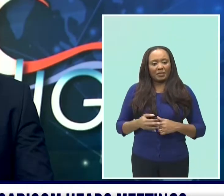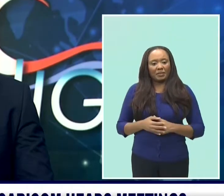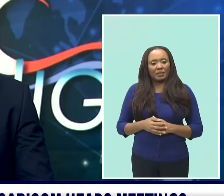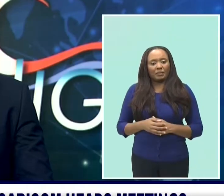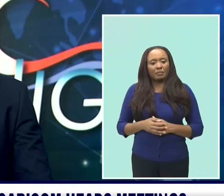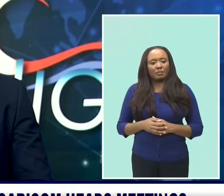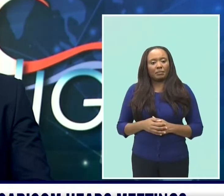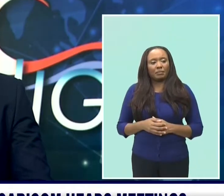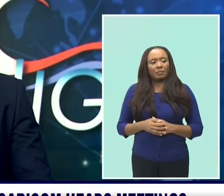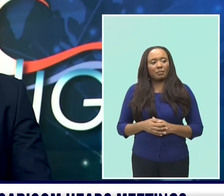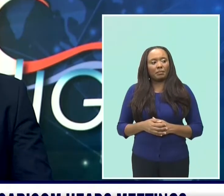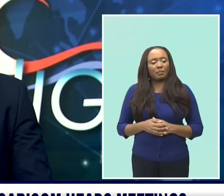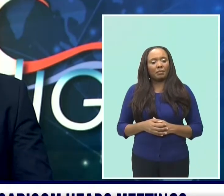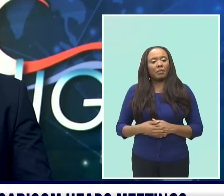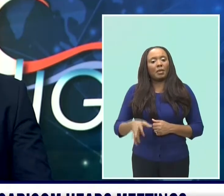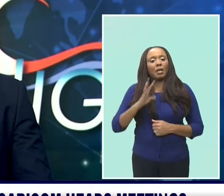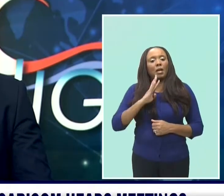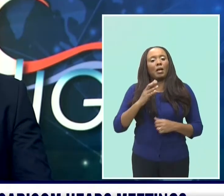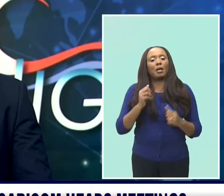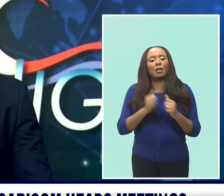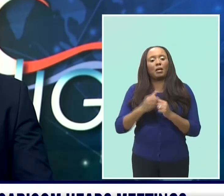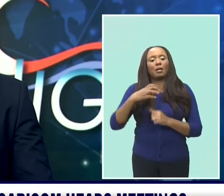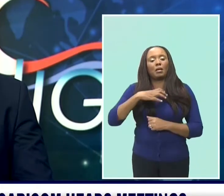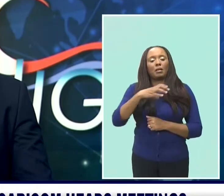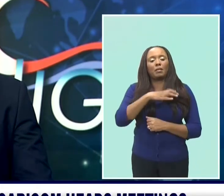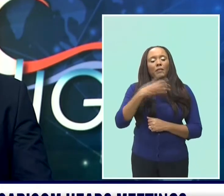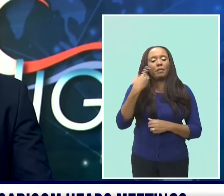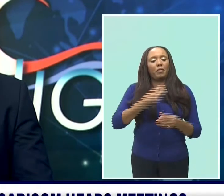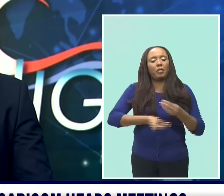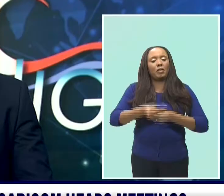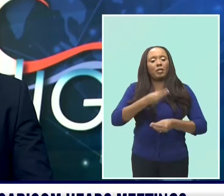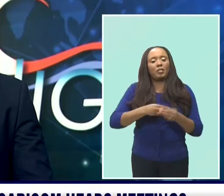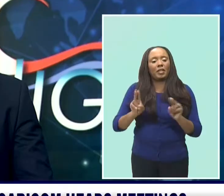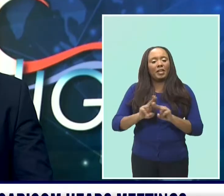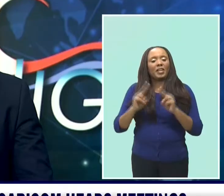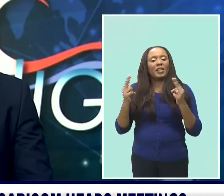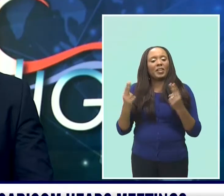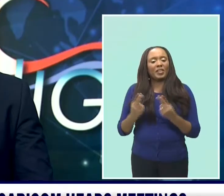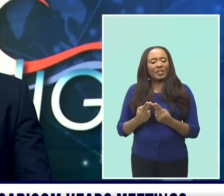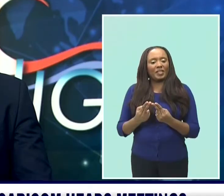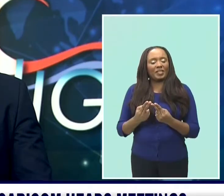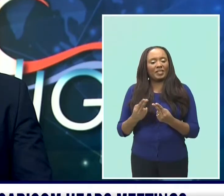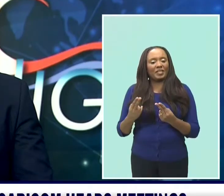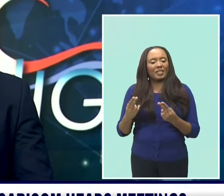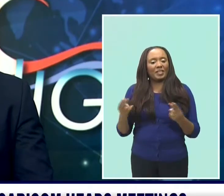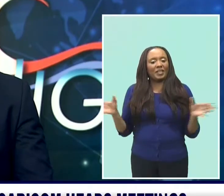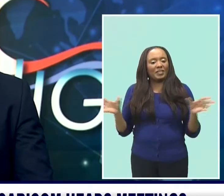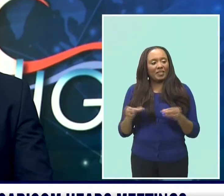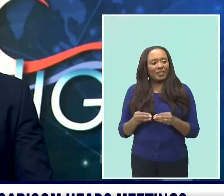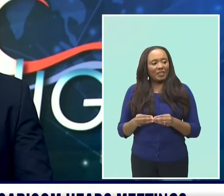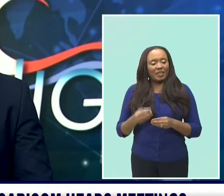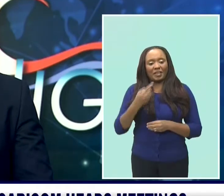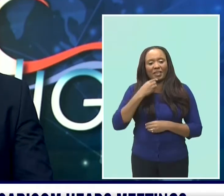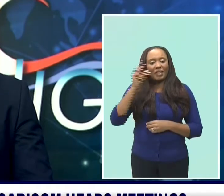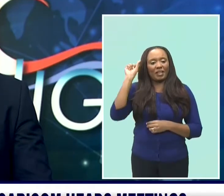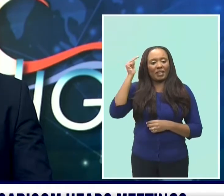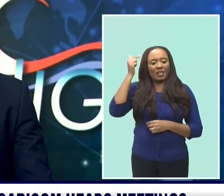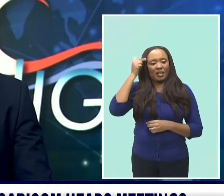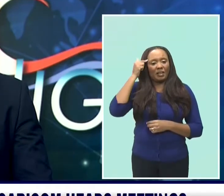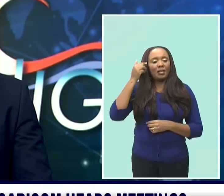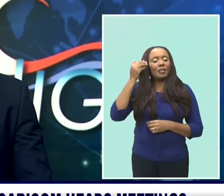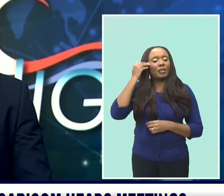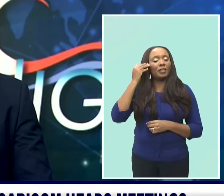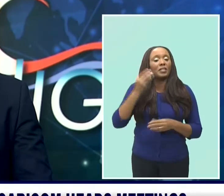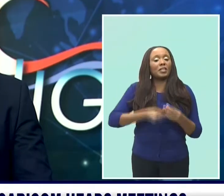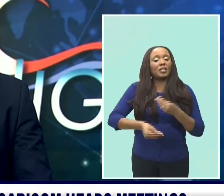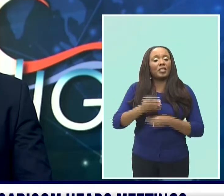of the Trade Unions and Staff Associations of Barbados, or CITUSAB's midterm delegates conference. He says government recognizes the trade union movement as